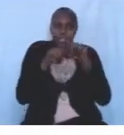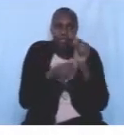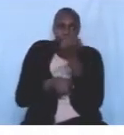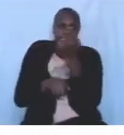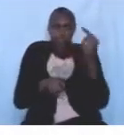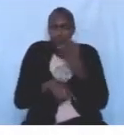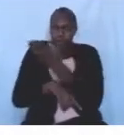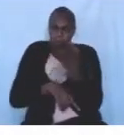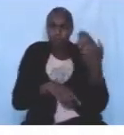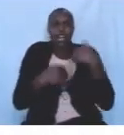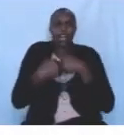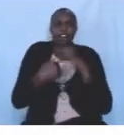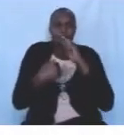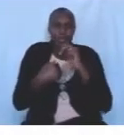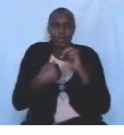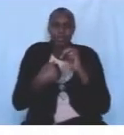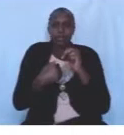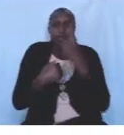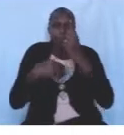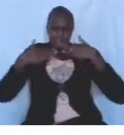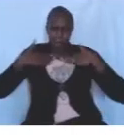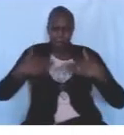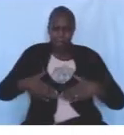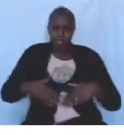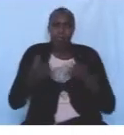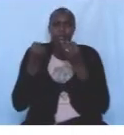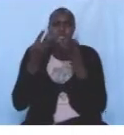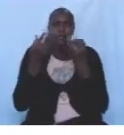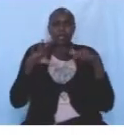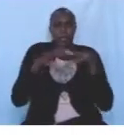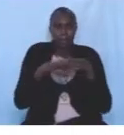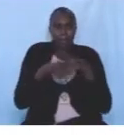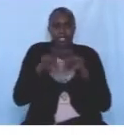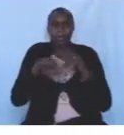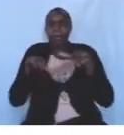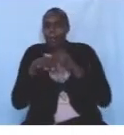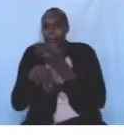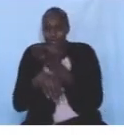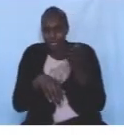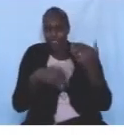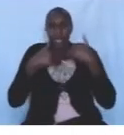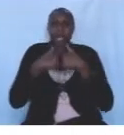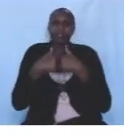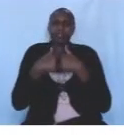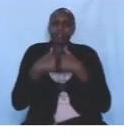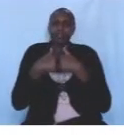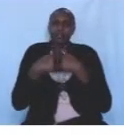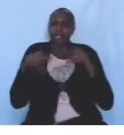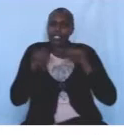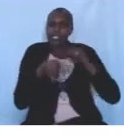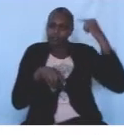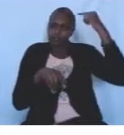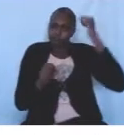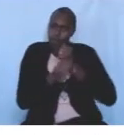of us has one body with many members, and those members do not all have the same function.